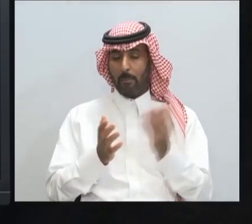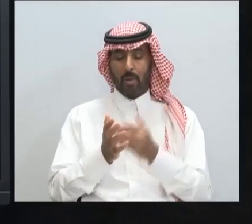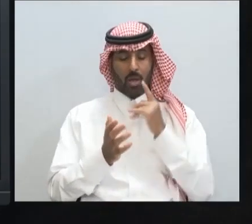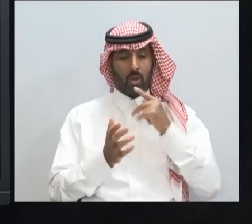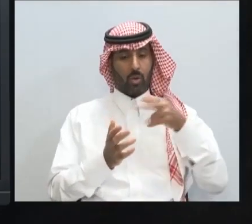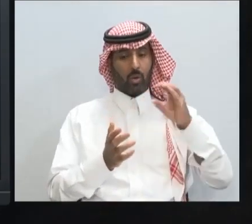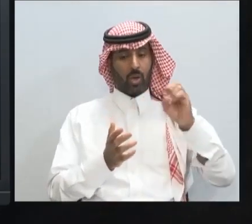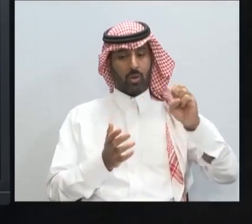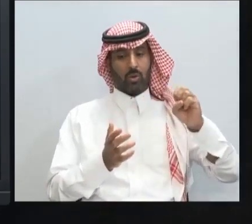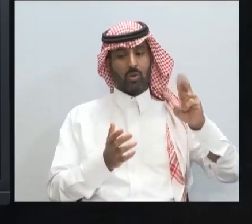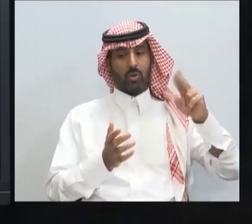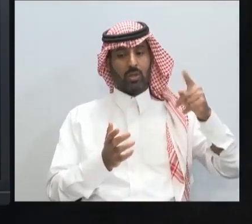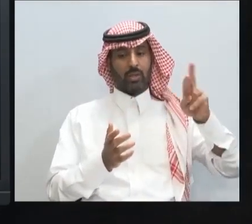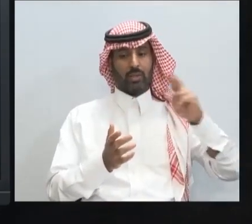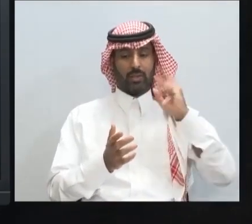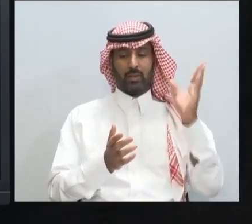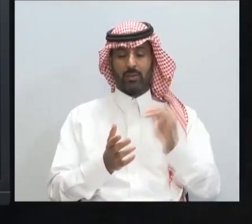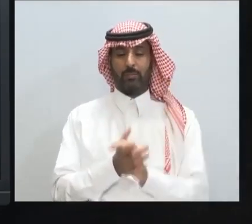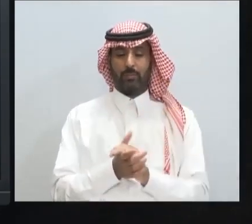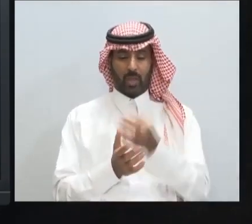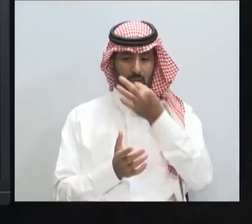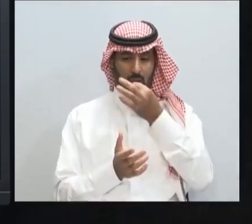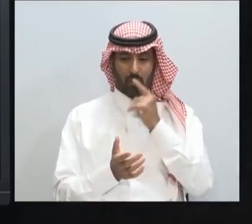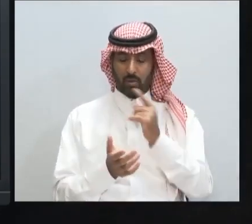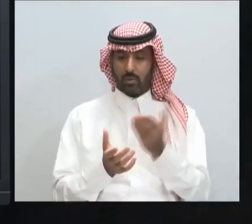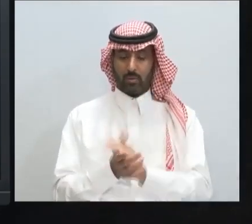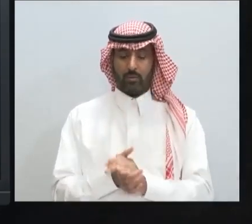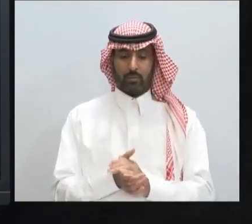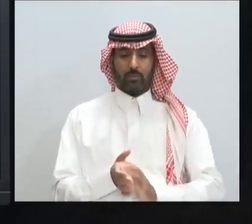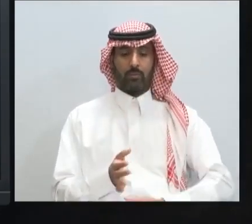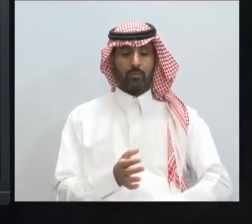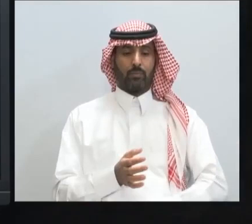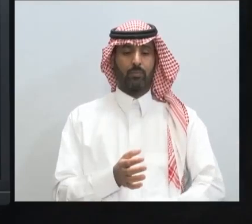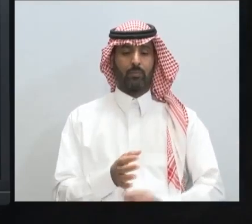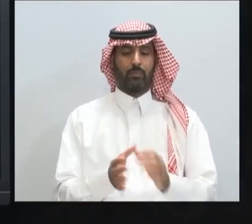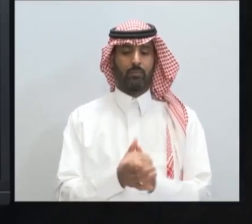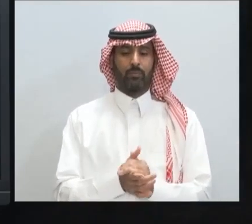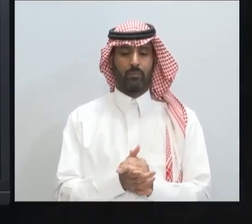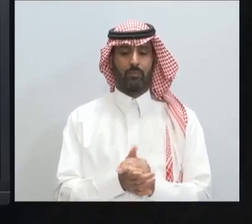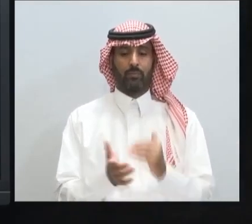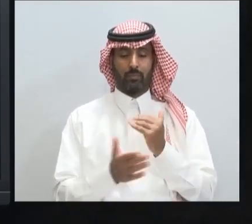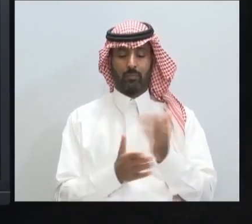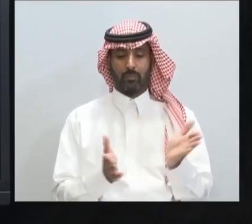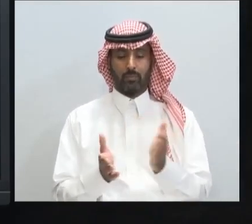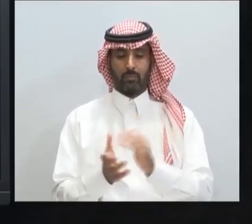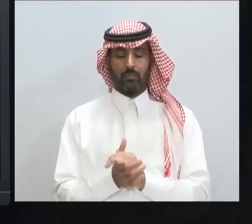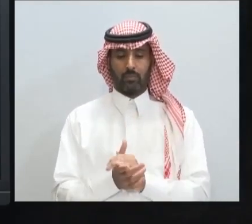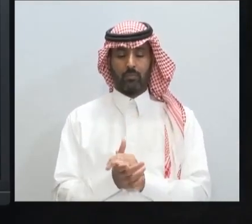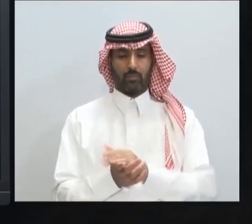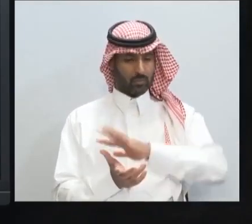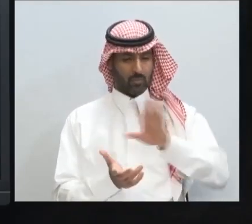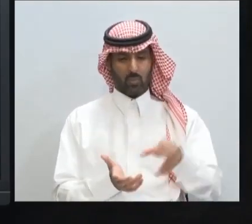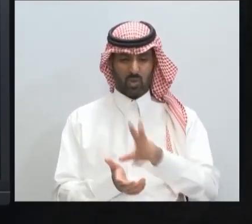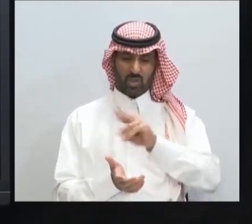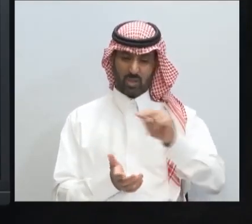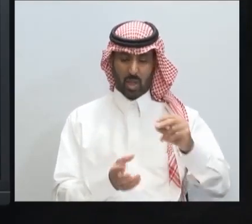verb cure. Treat and cure, to treat this illness, to treat this condition. It's this almost the